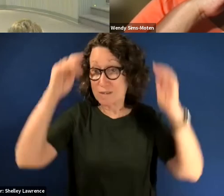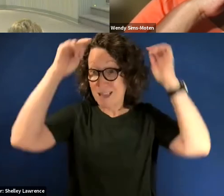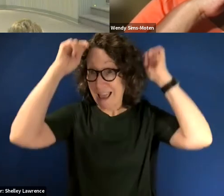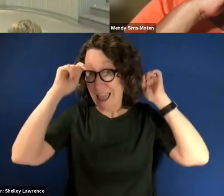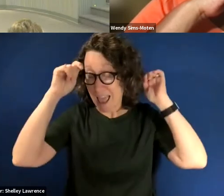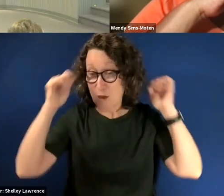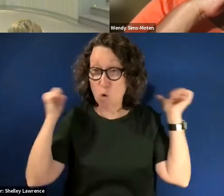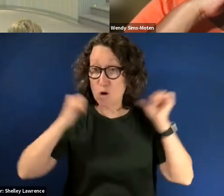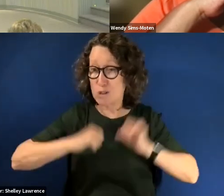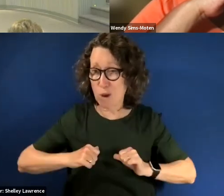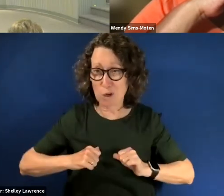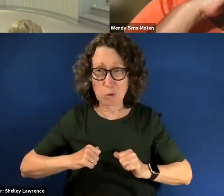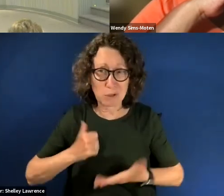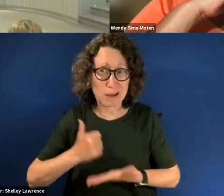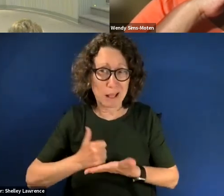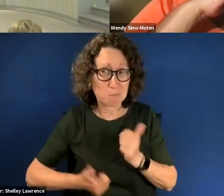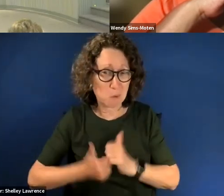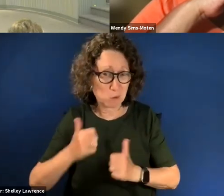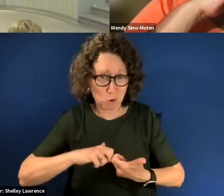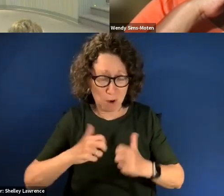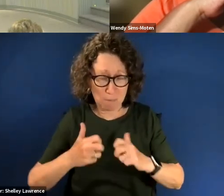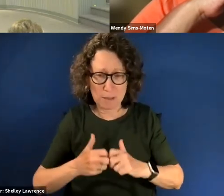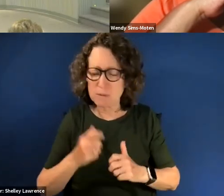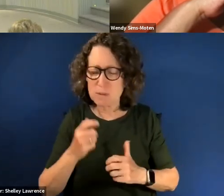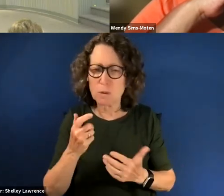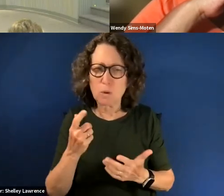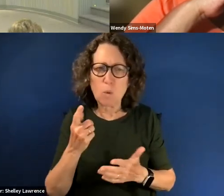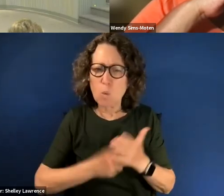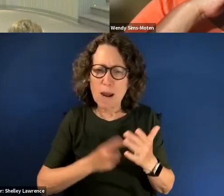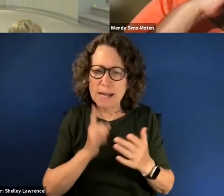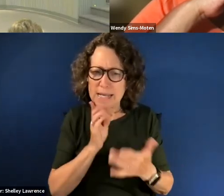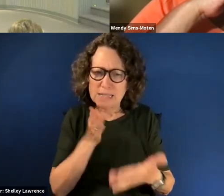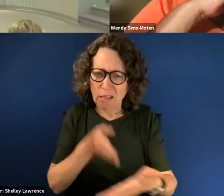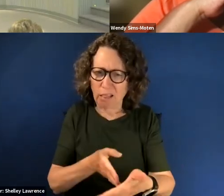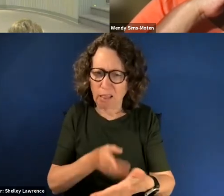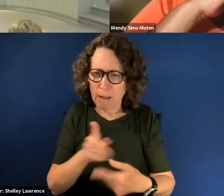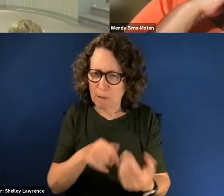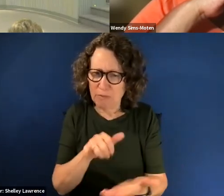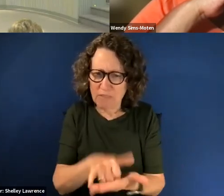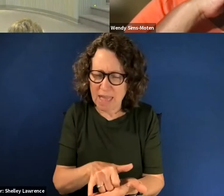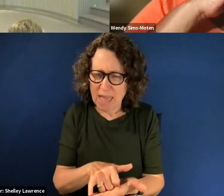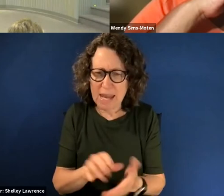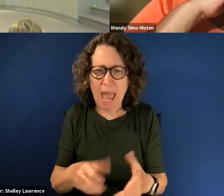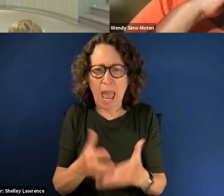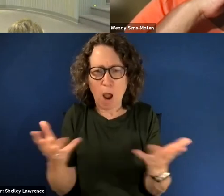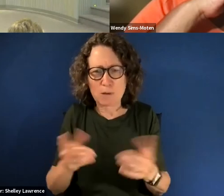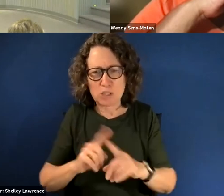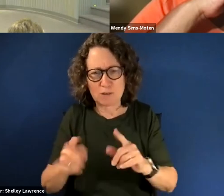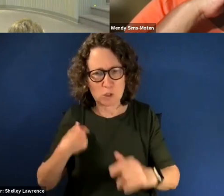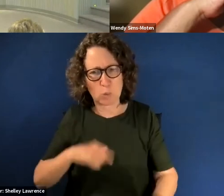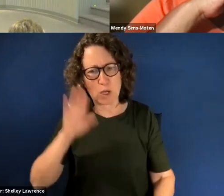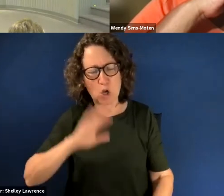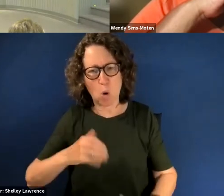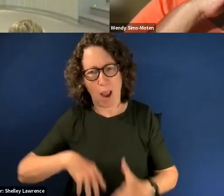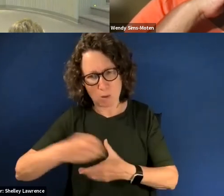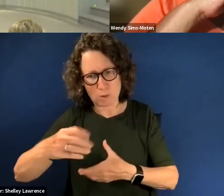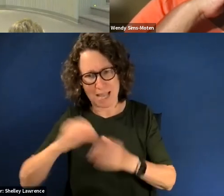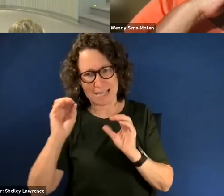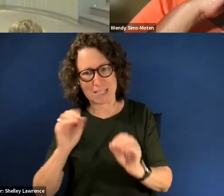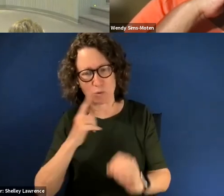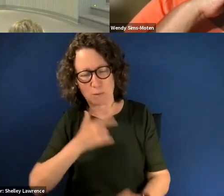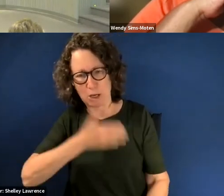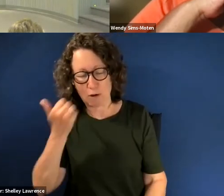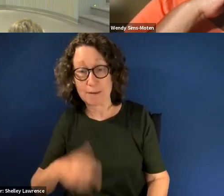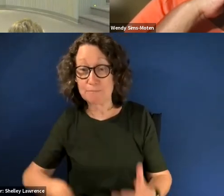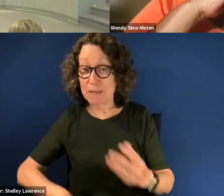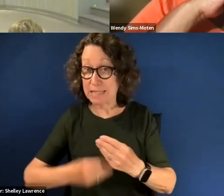would mitigate most problems. What is the opposition to doing this, given how much difference we know it can make.